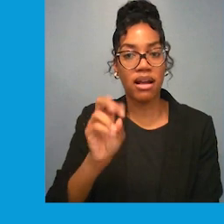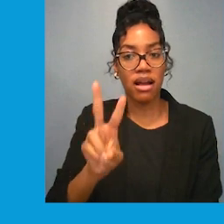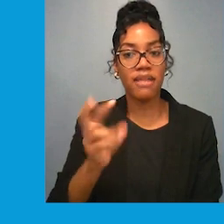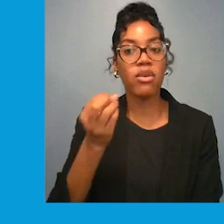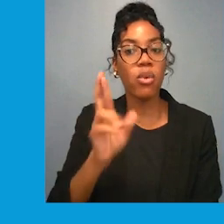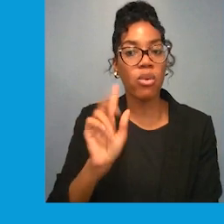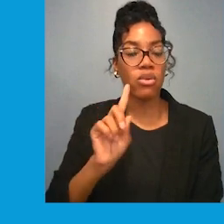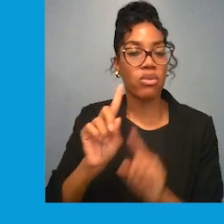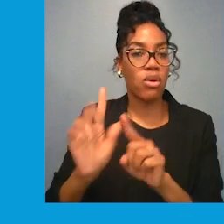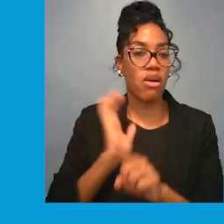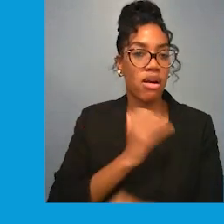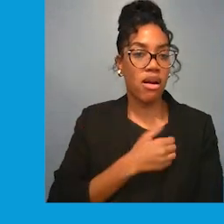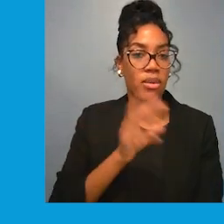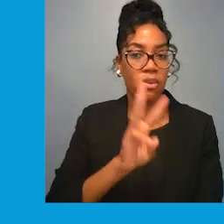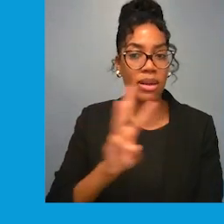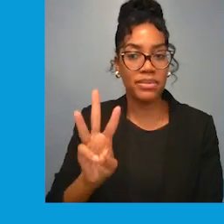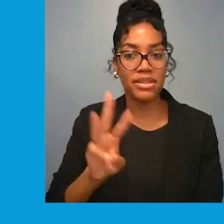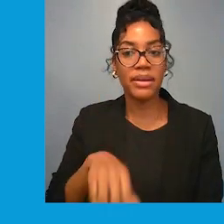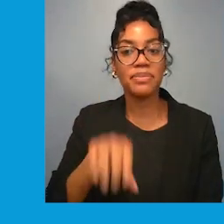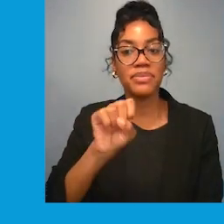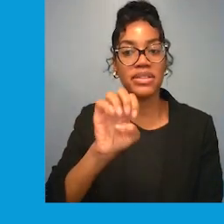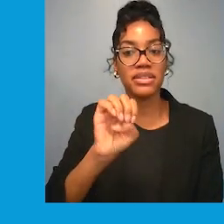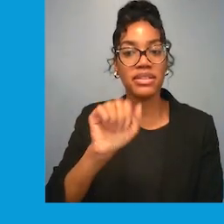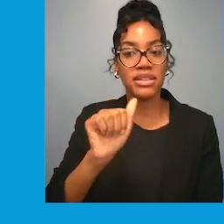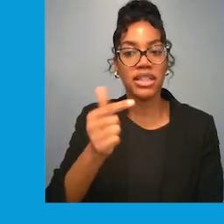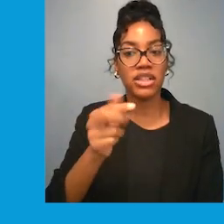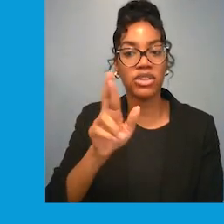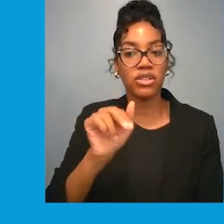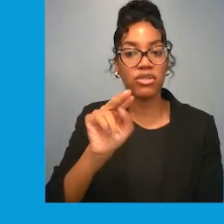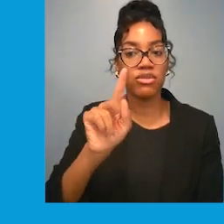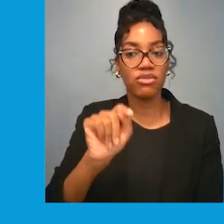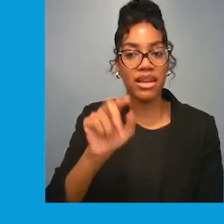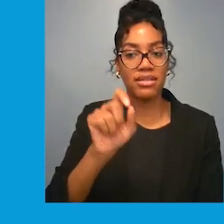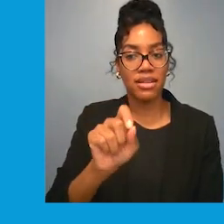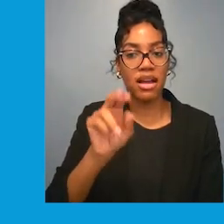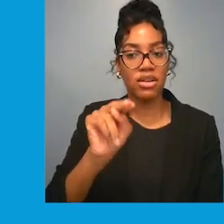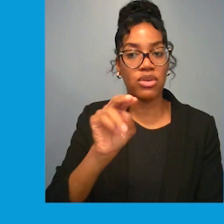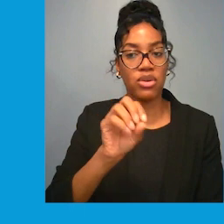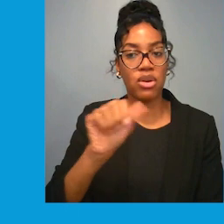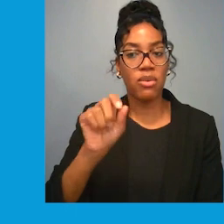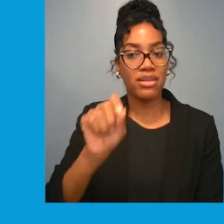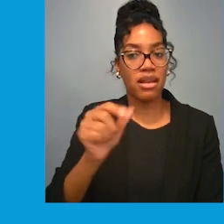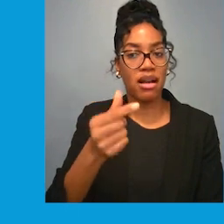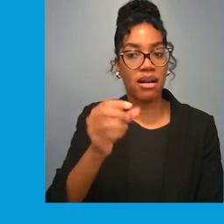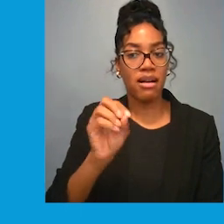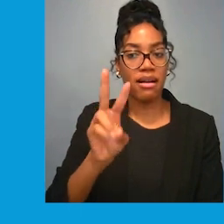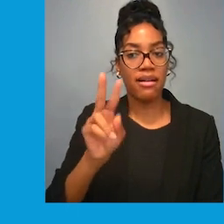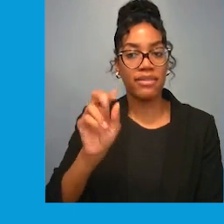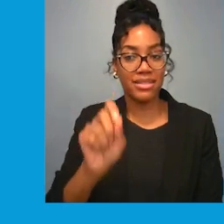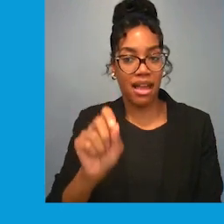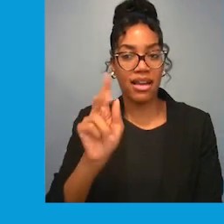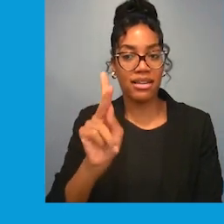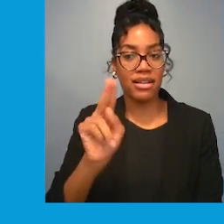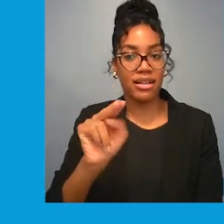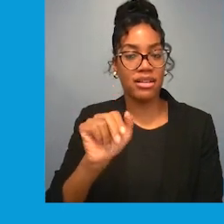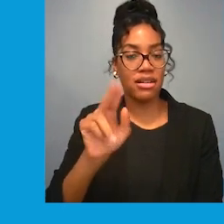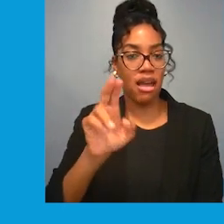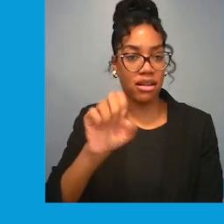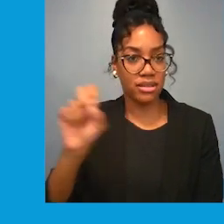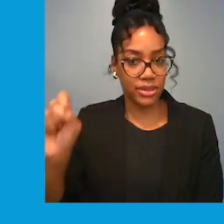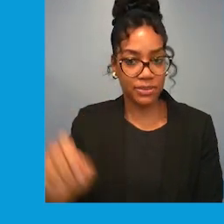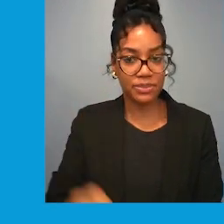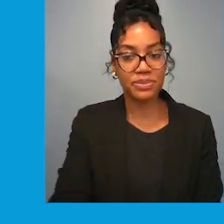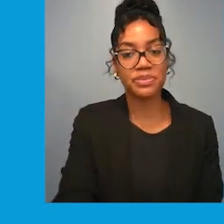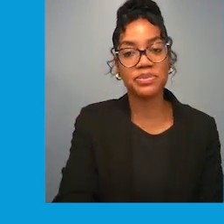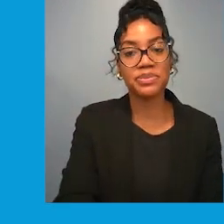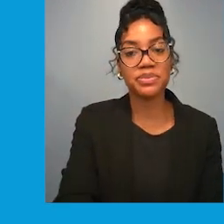All right, what is Sea Grant? Sea Grant has been around for many, many years, and our goal and our mission is to enhance the practical use